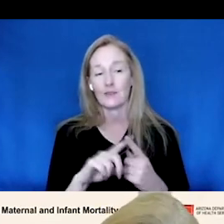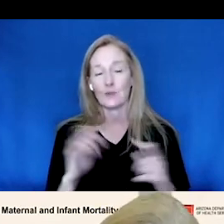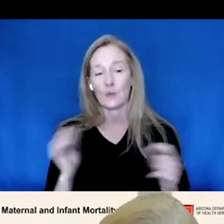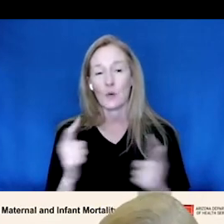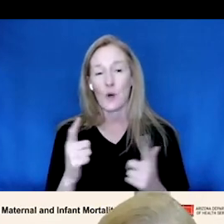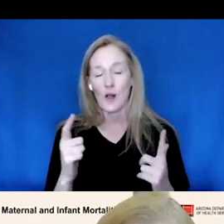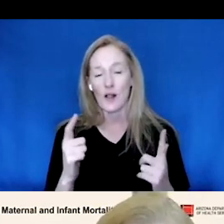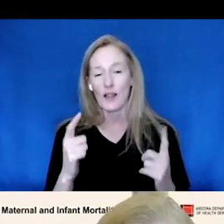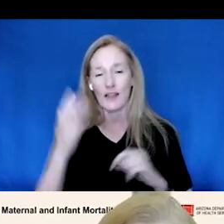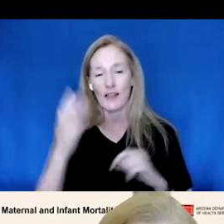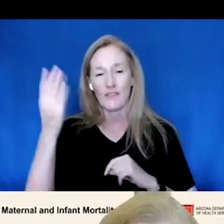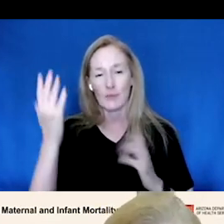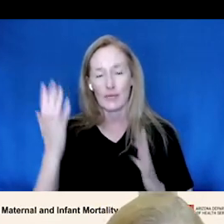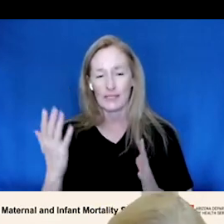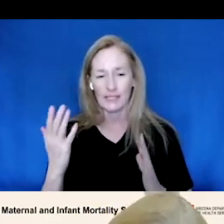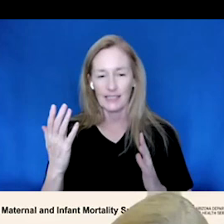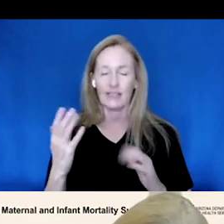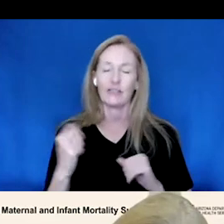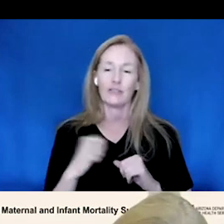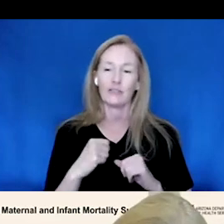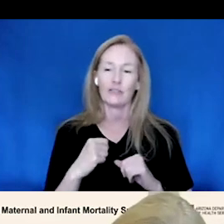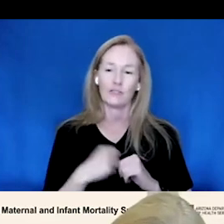presentations that we got to hear at the last